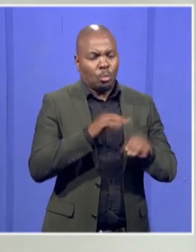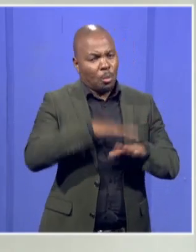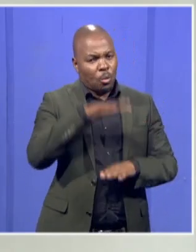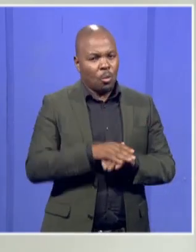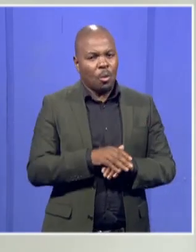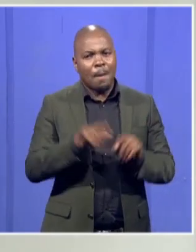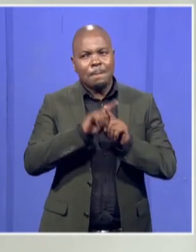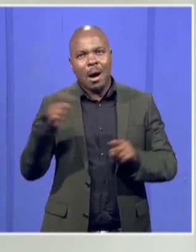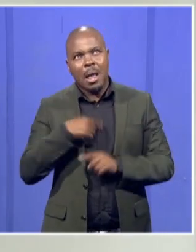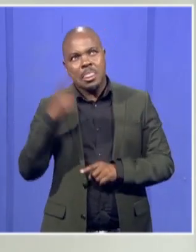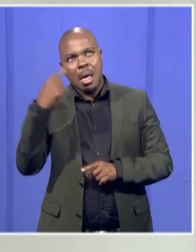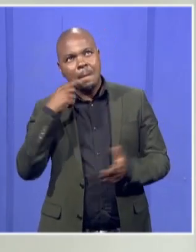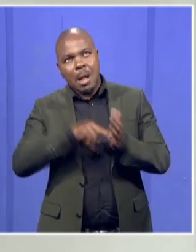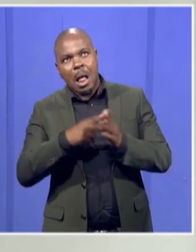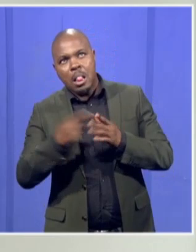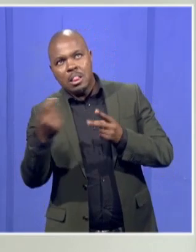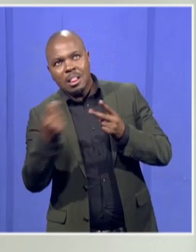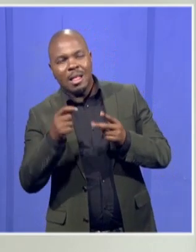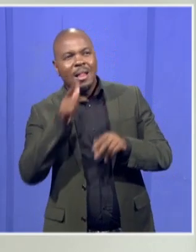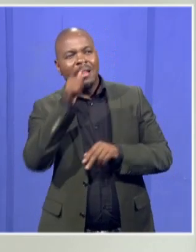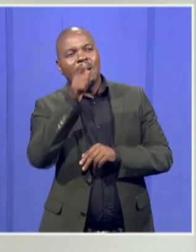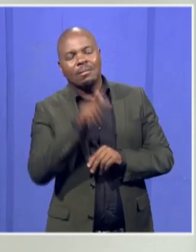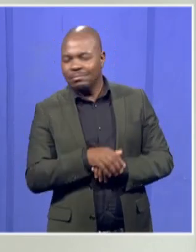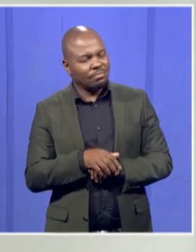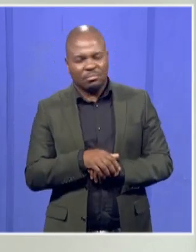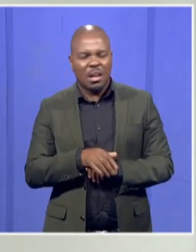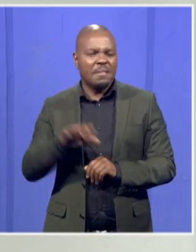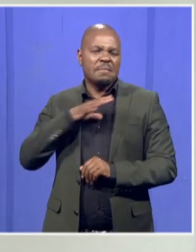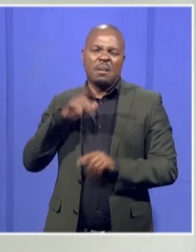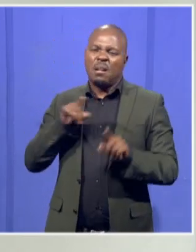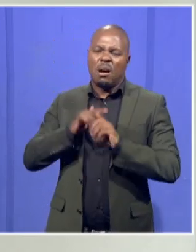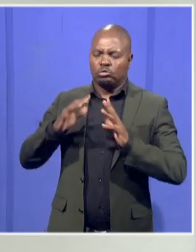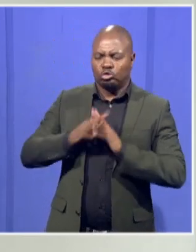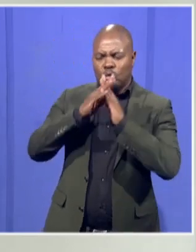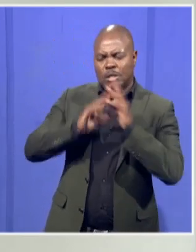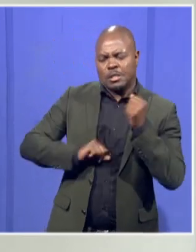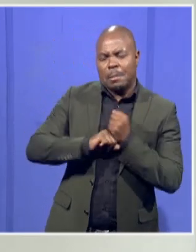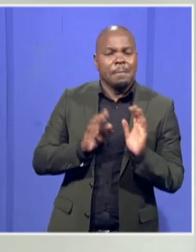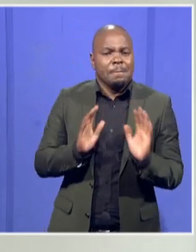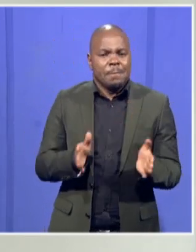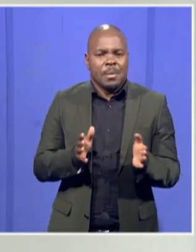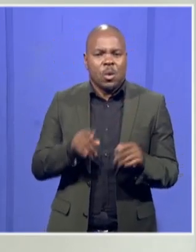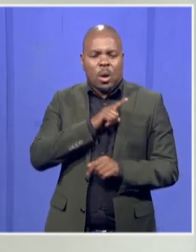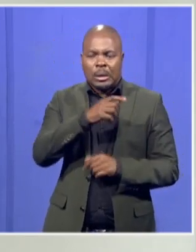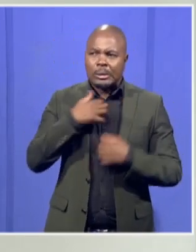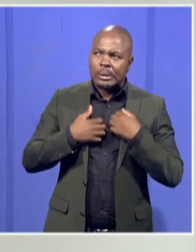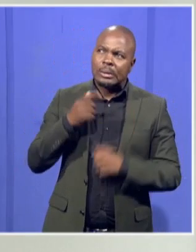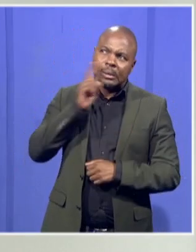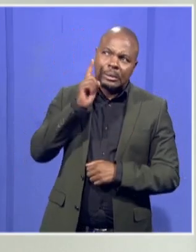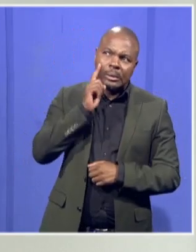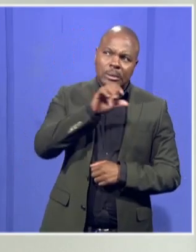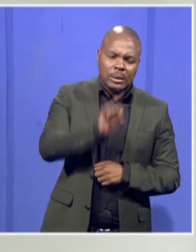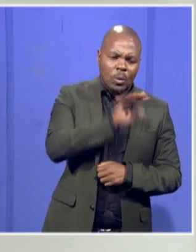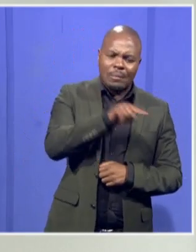ulterior motive for them being part of us. It's that solidarity in the world, and that plight that they saw in Africa,